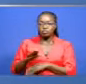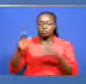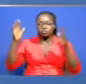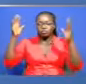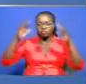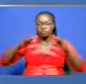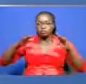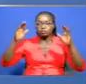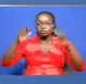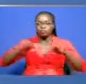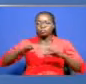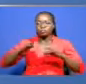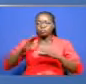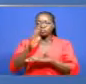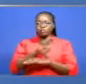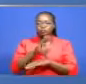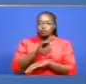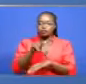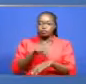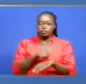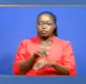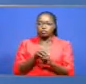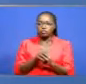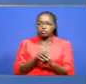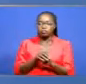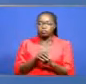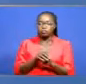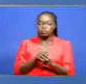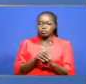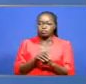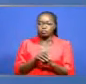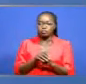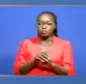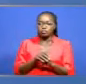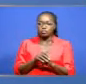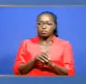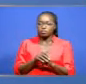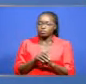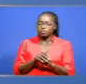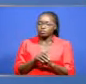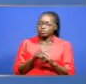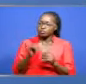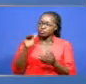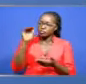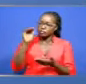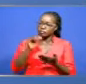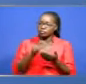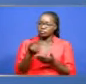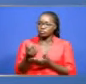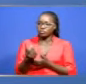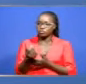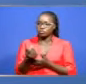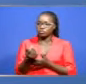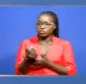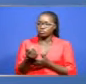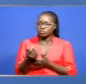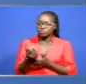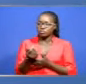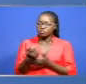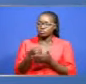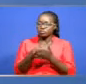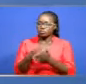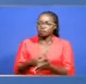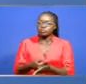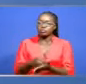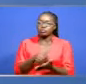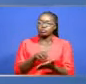showers during the afternoon hours. As we cross over to temperatures, they have slightly gone down. This, as the weatherman insists, the wet conditions will